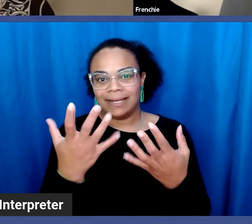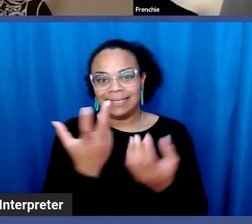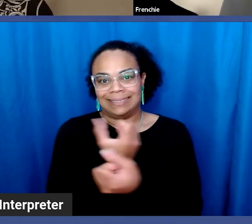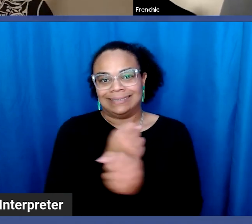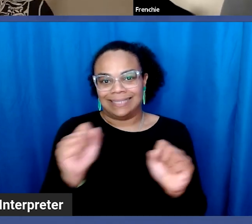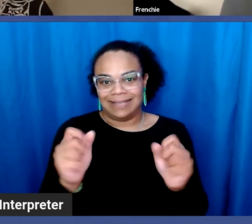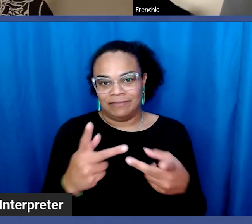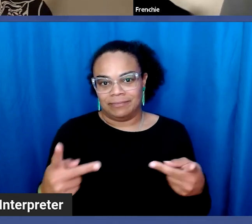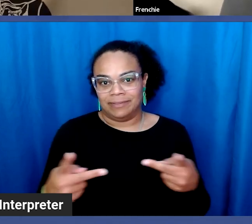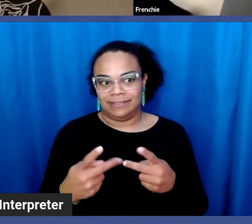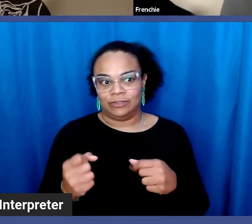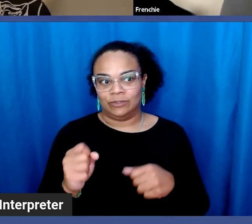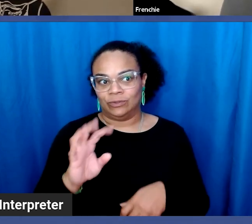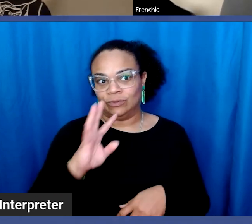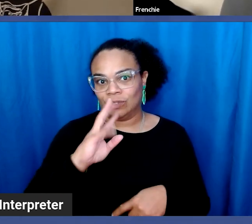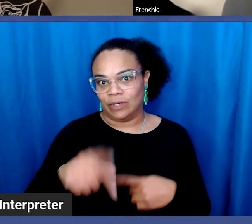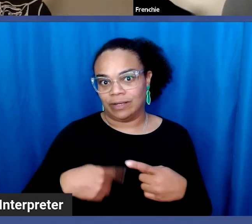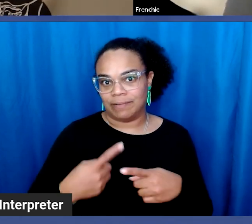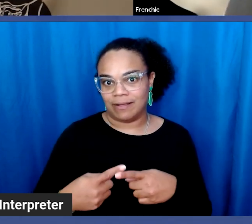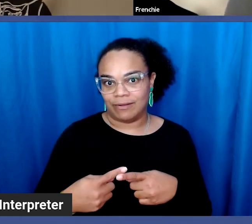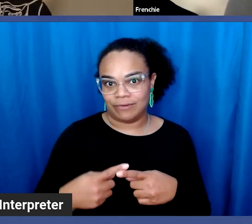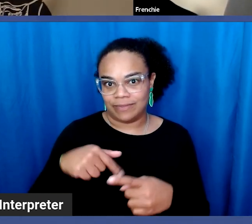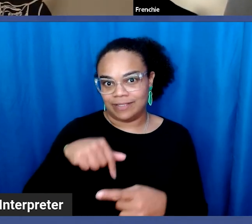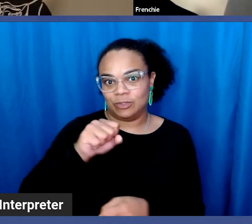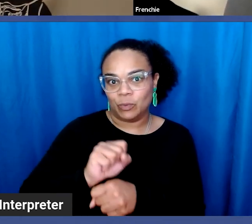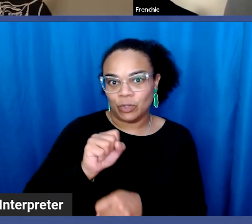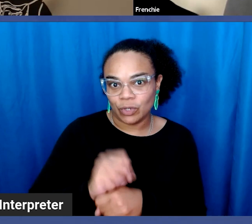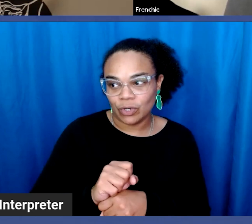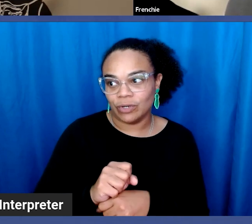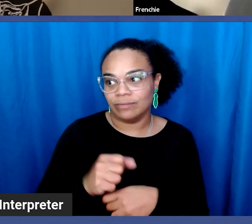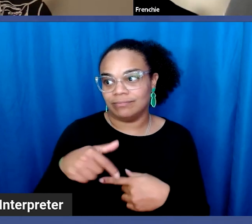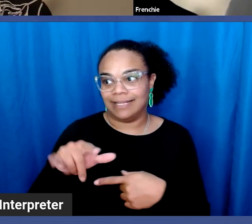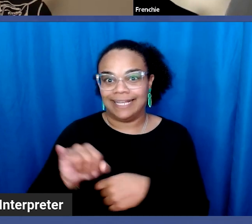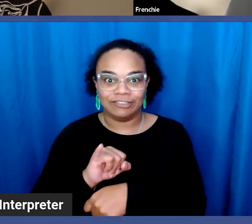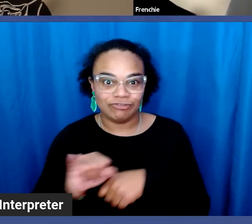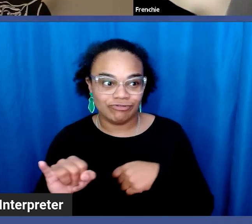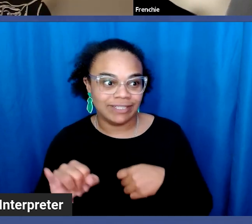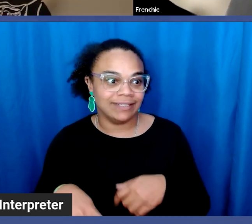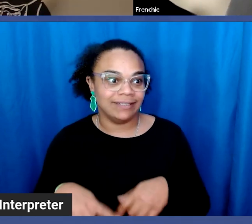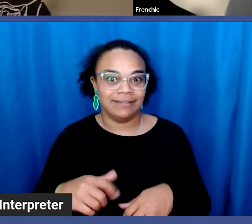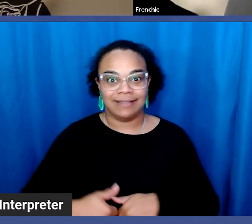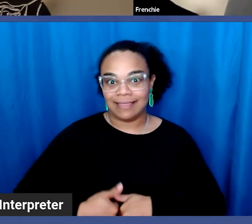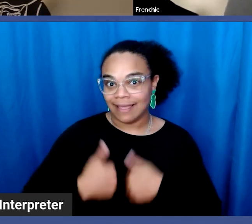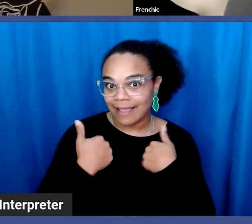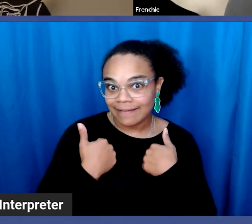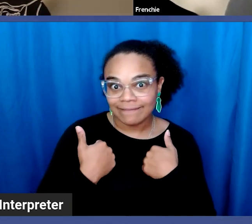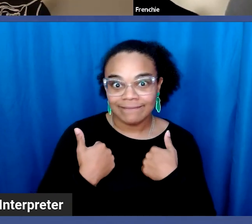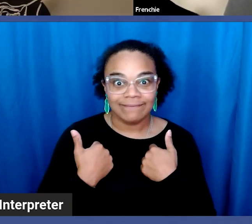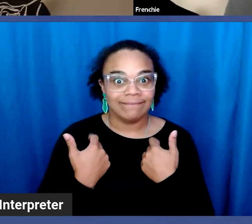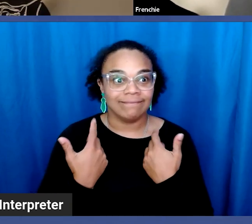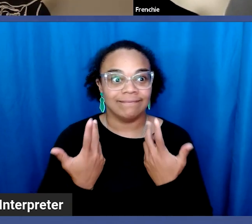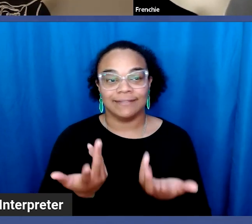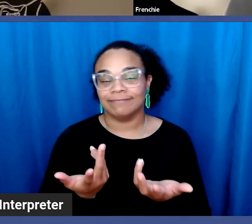to talk about, the work, the industry, the life of, being a worker.